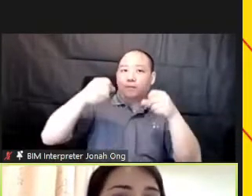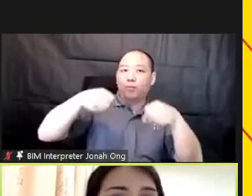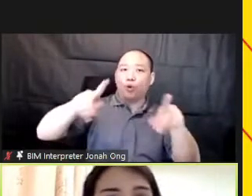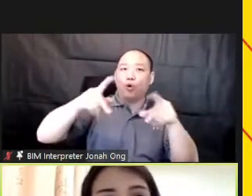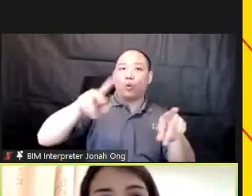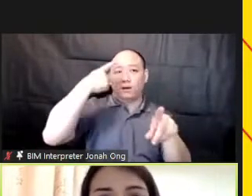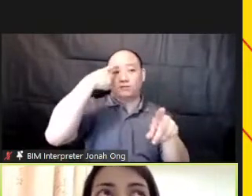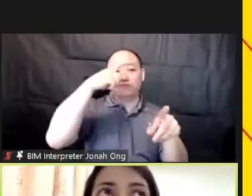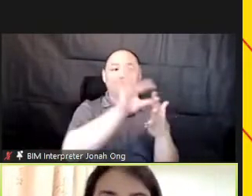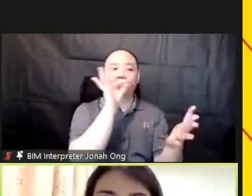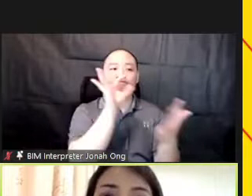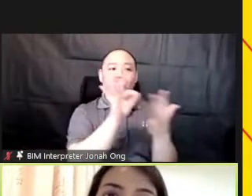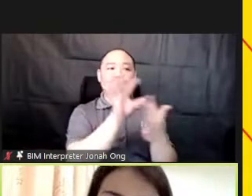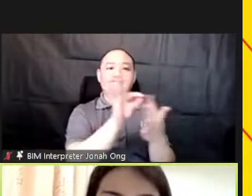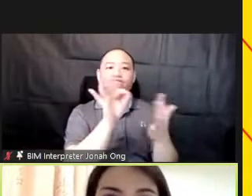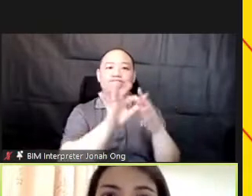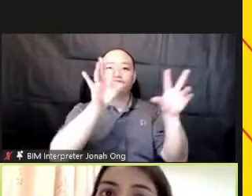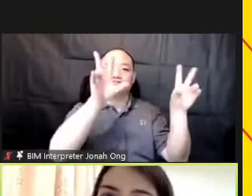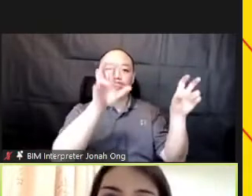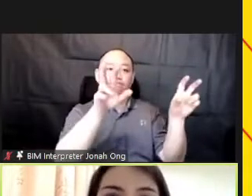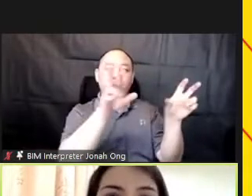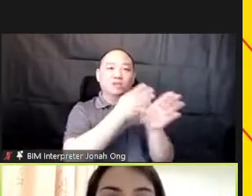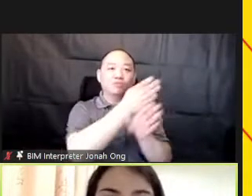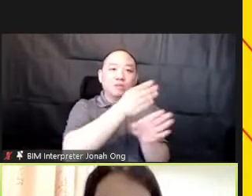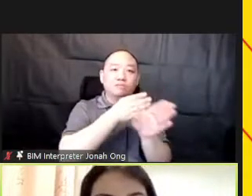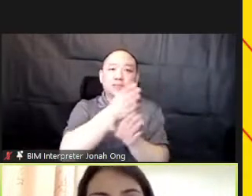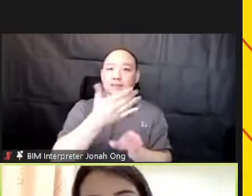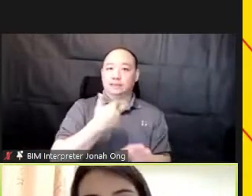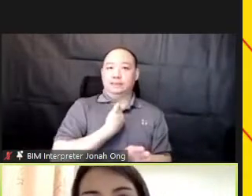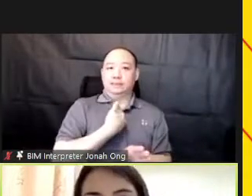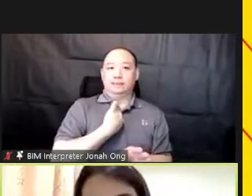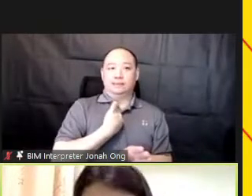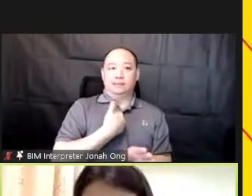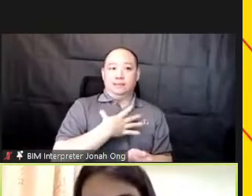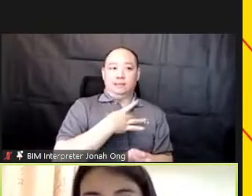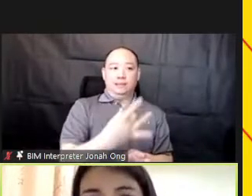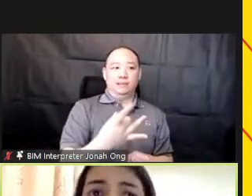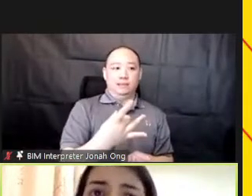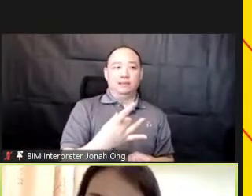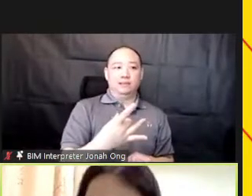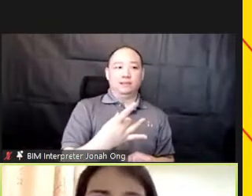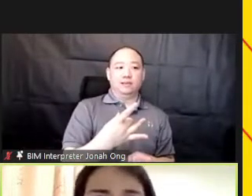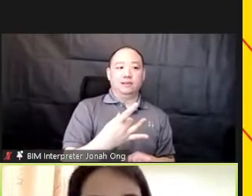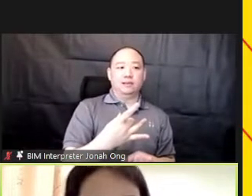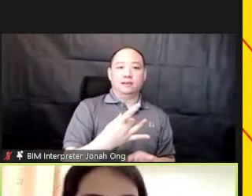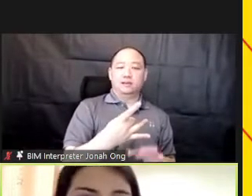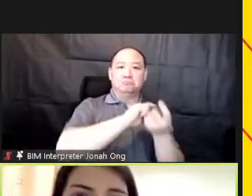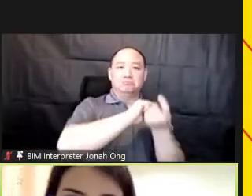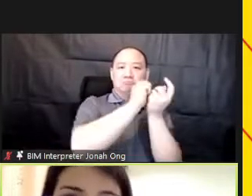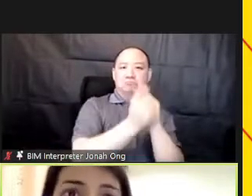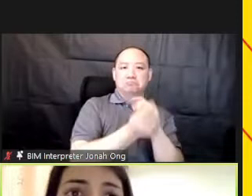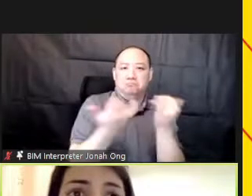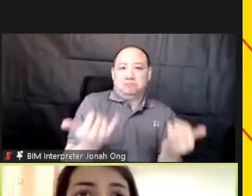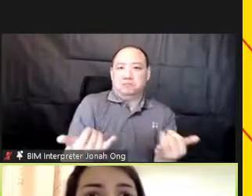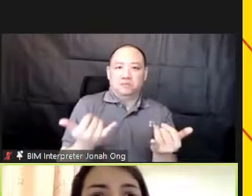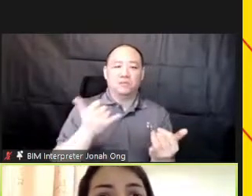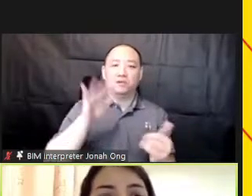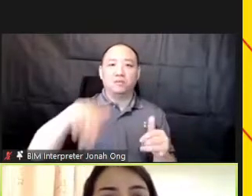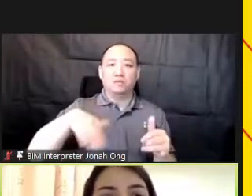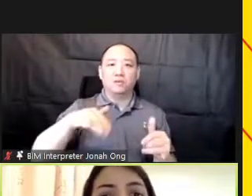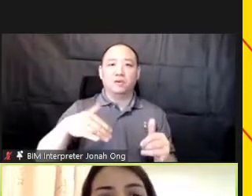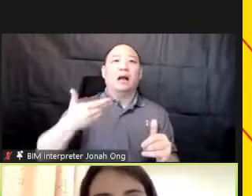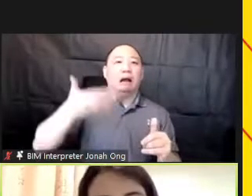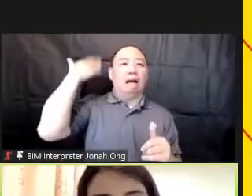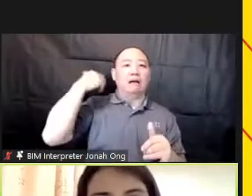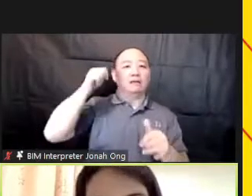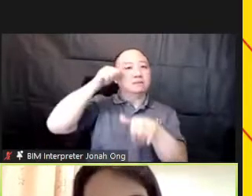system is something, it has not changed, right, for many years from the time I was in school to the time you were in school, perhaps from the time that my parents were in school.